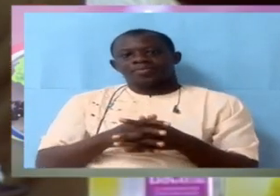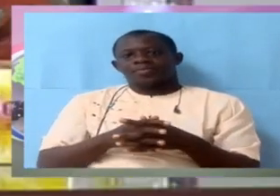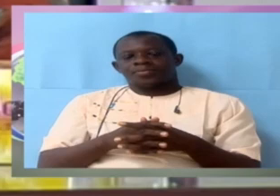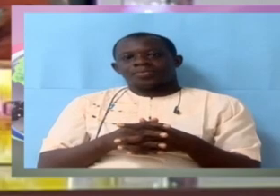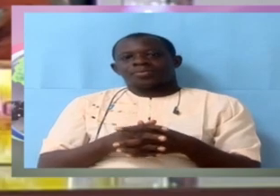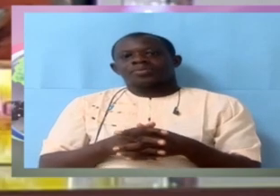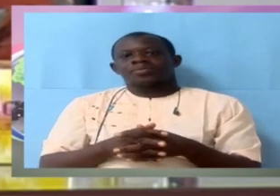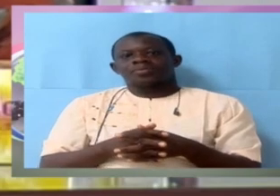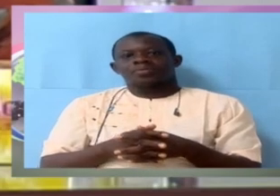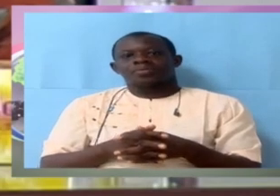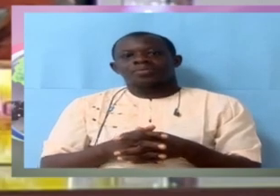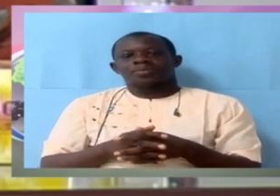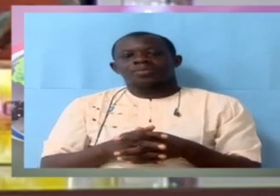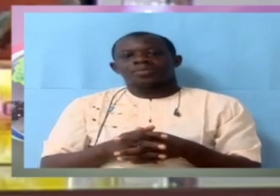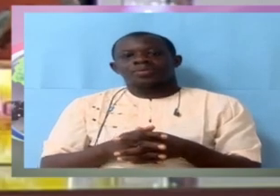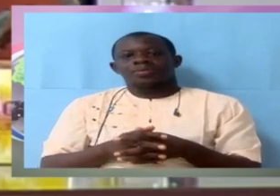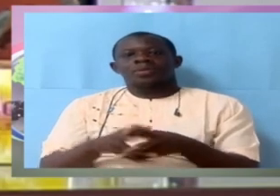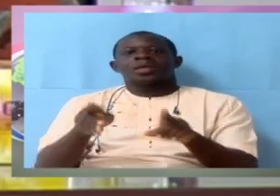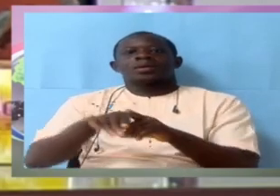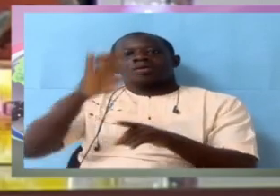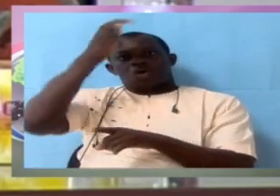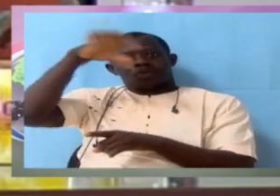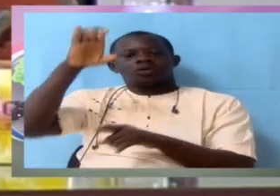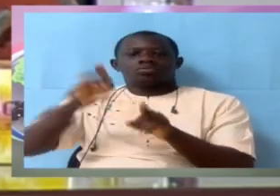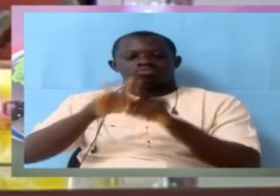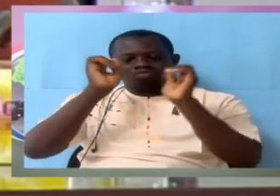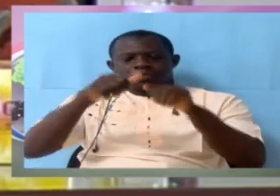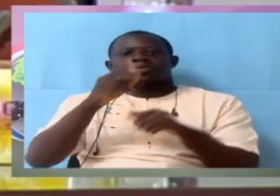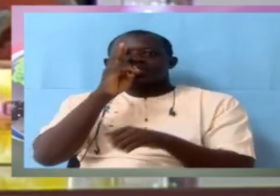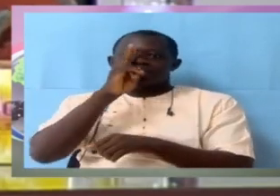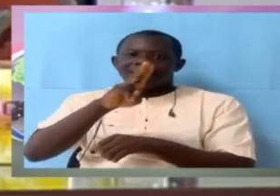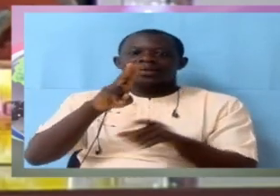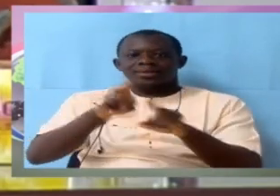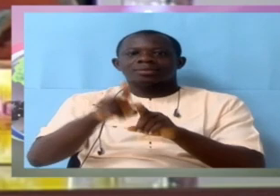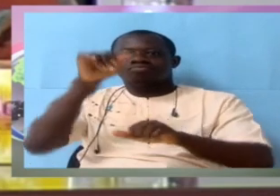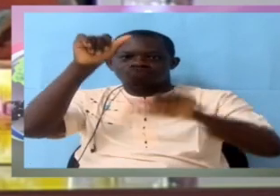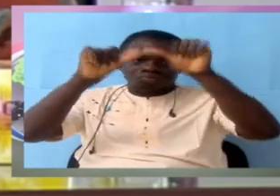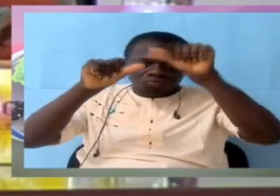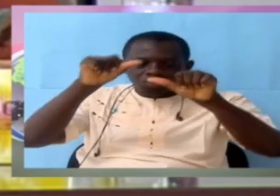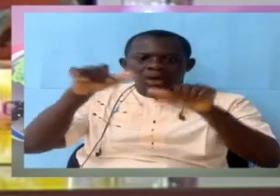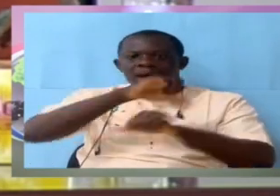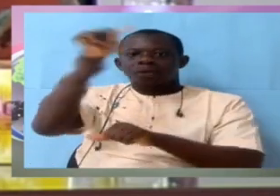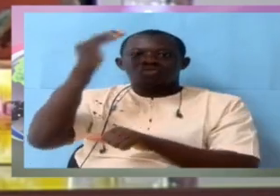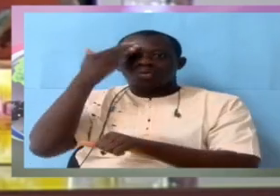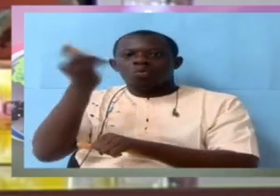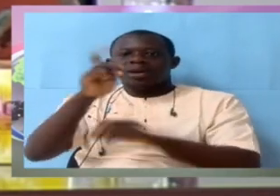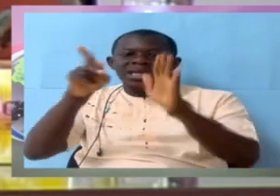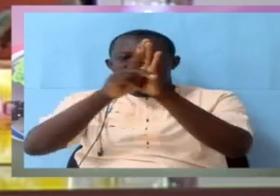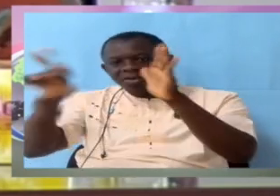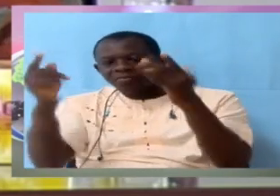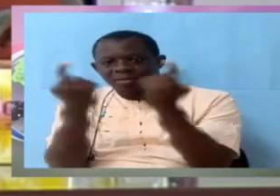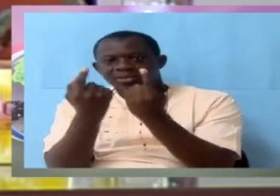As a commission, we shall be taking further measures later as to testing it and knowing what the ingredients are and the rest.